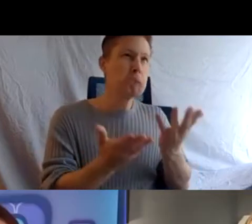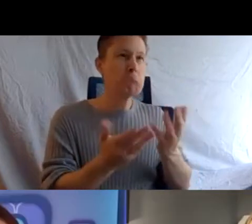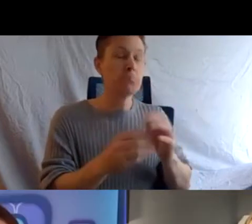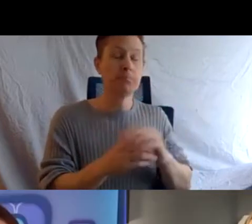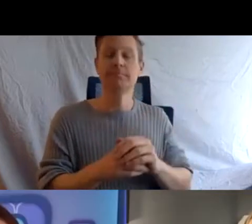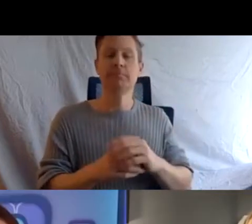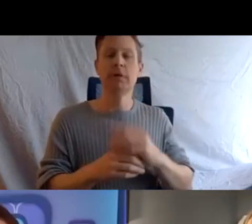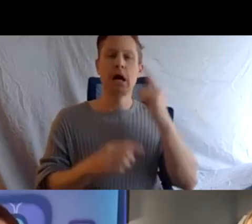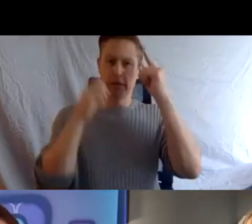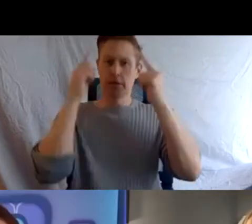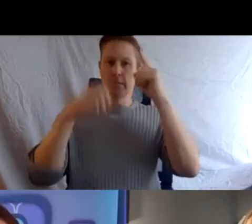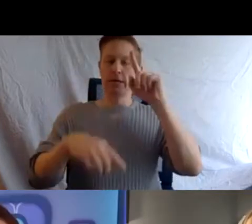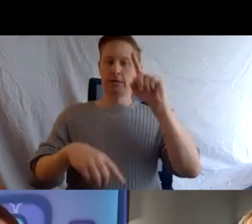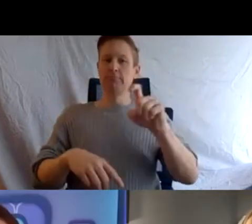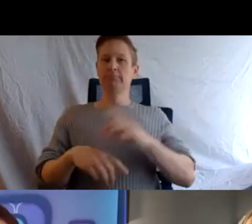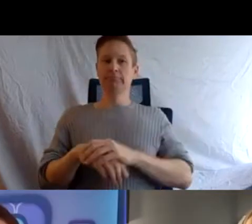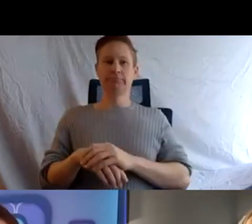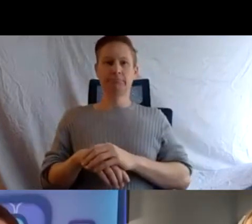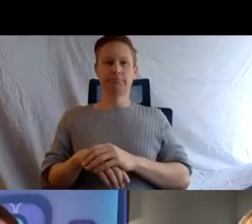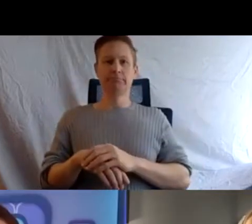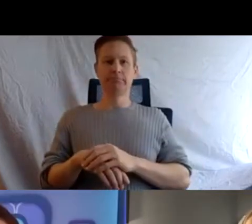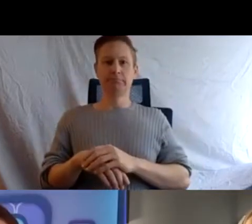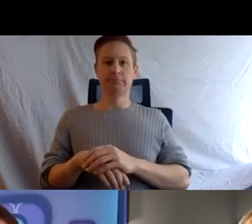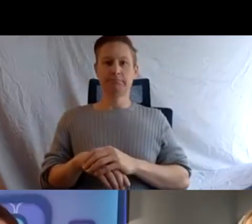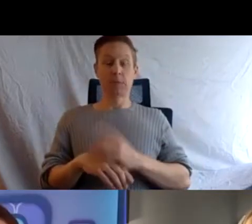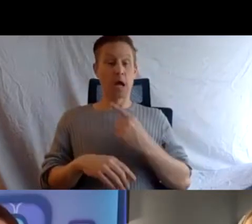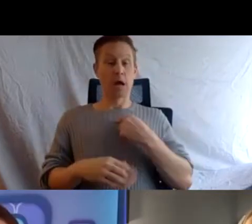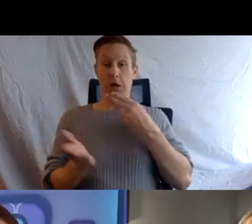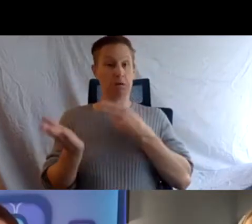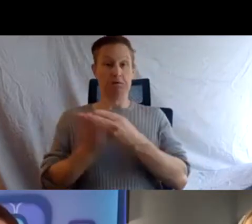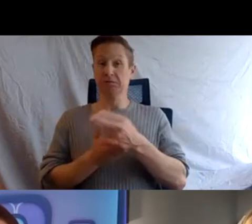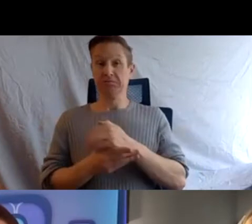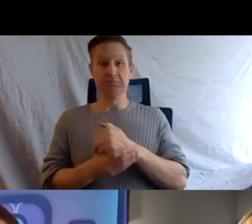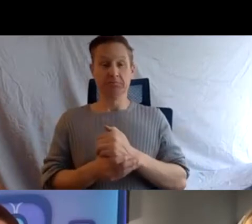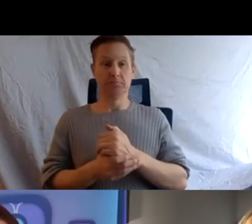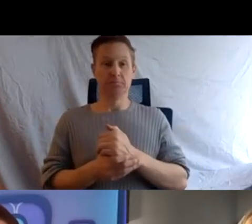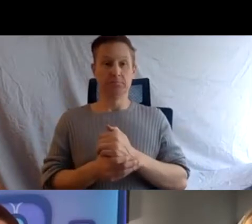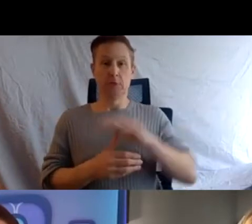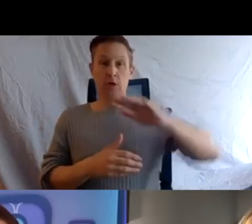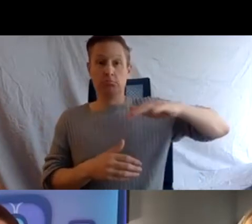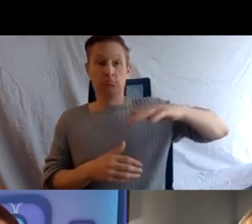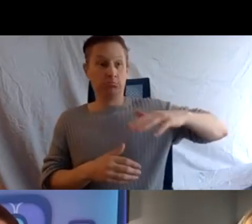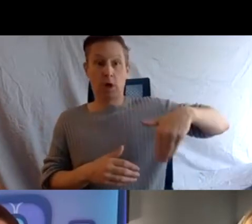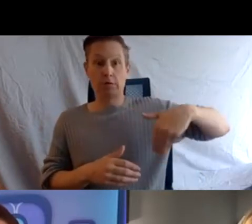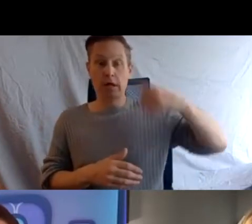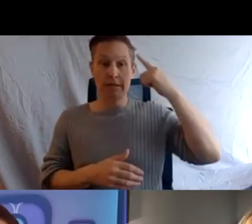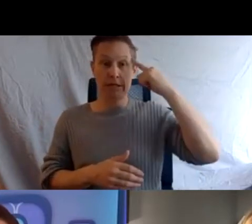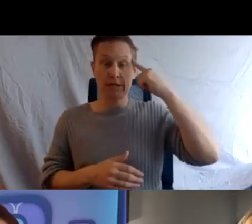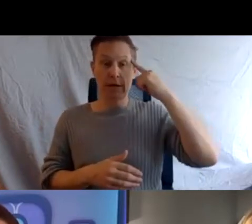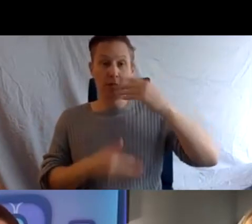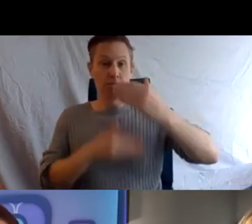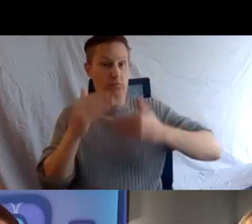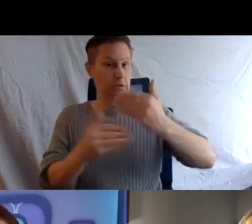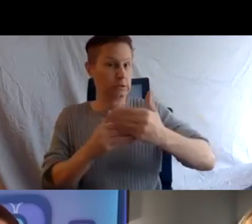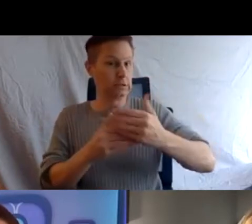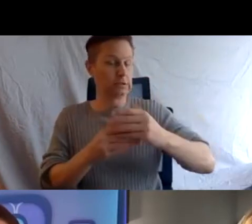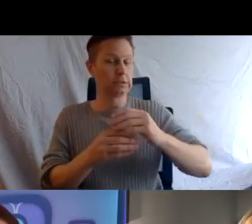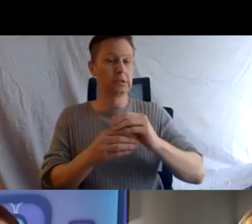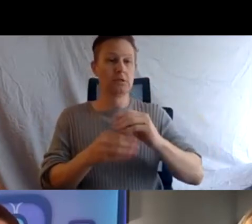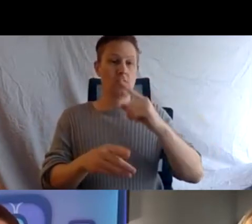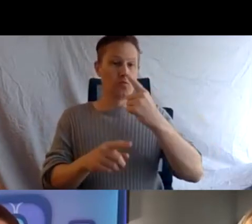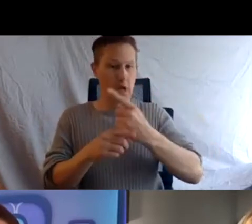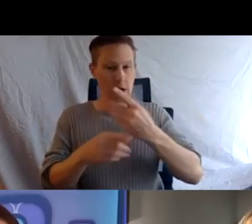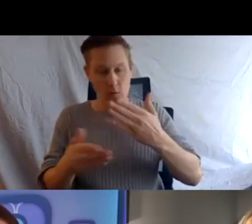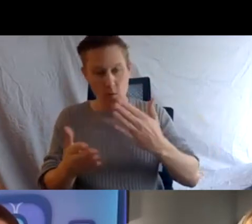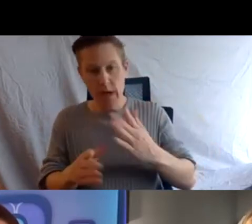I have to really think. I would really have to think this through. I'll just be really honest. I have not really considered how to do it and how to do it in the correct way.